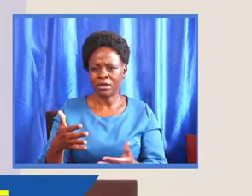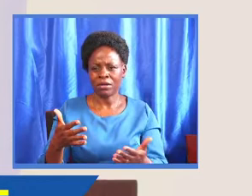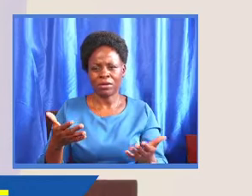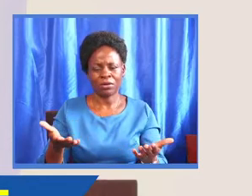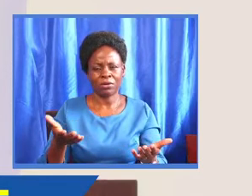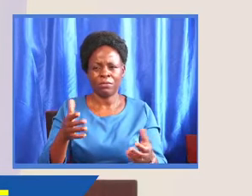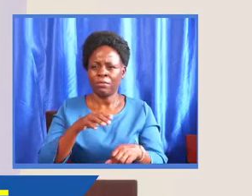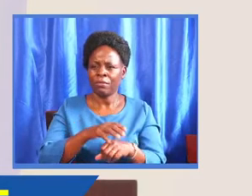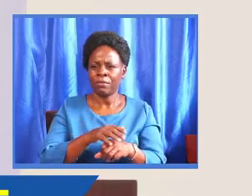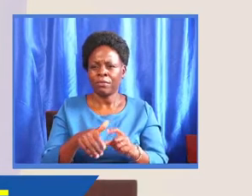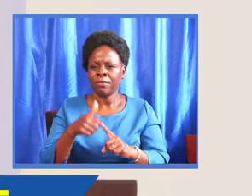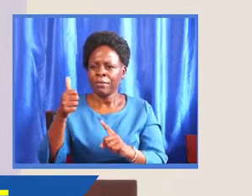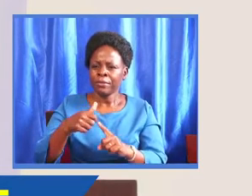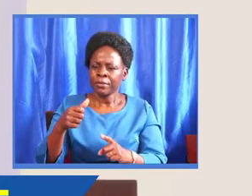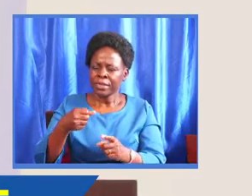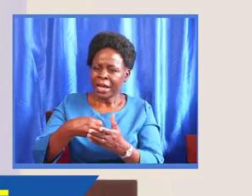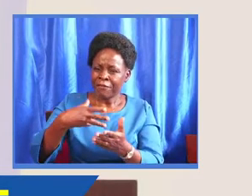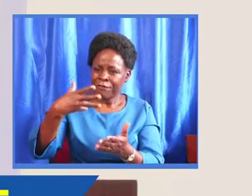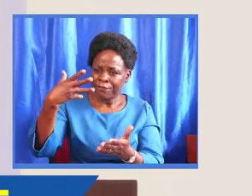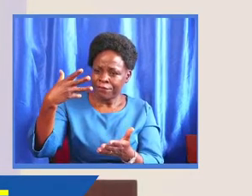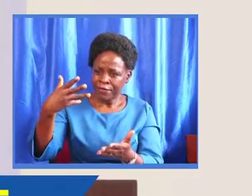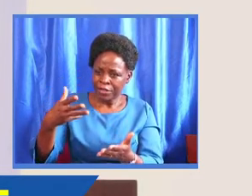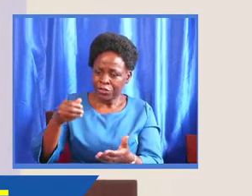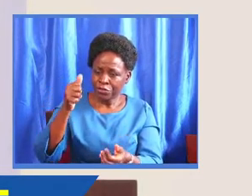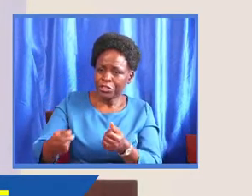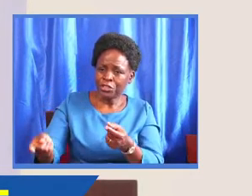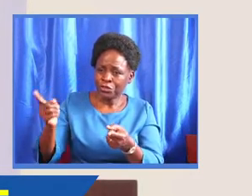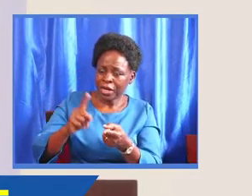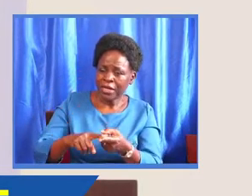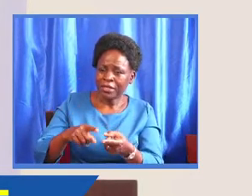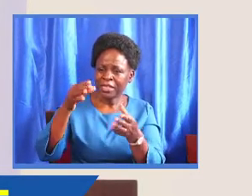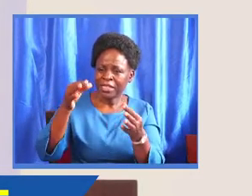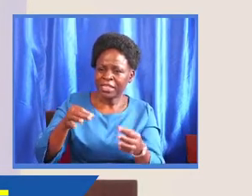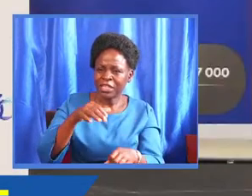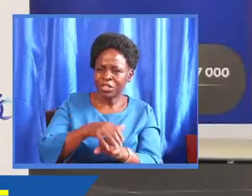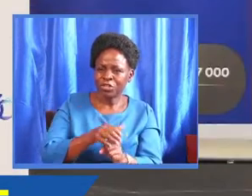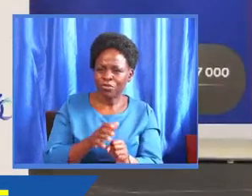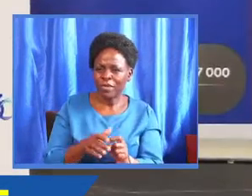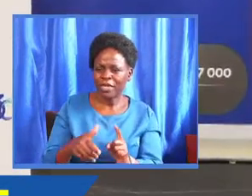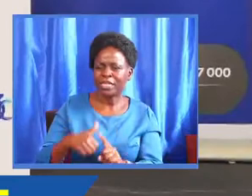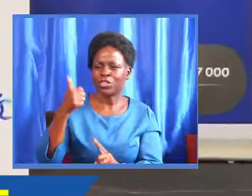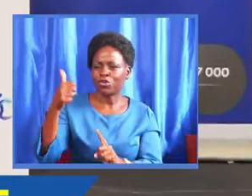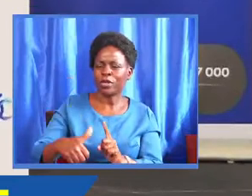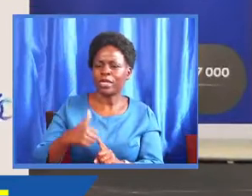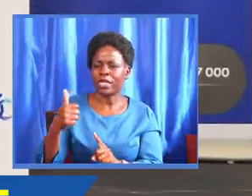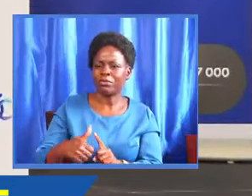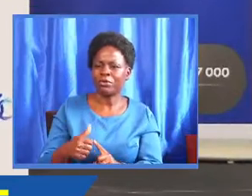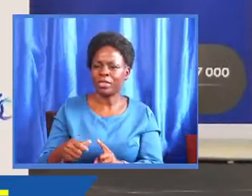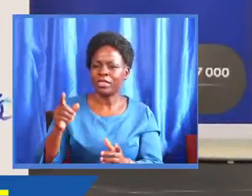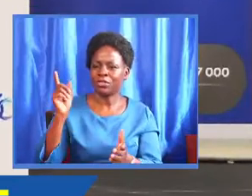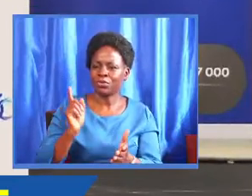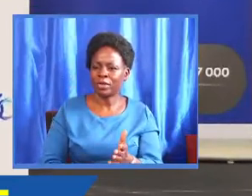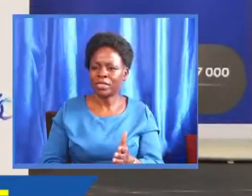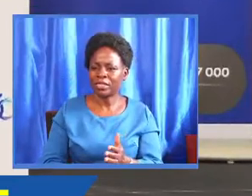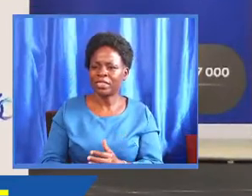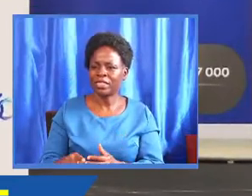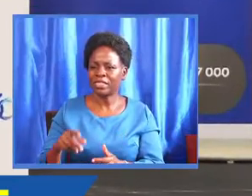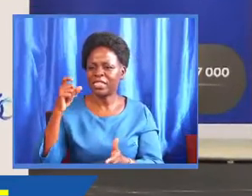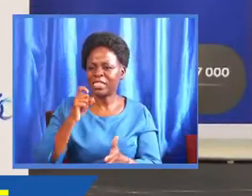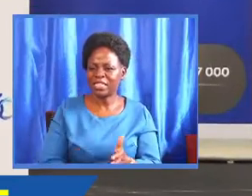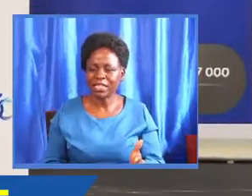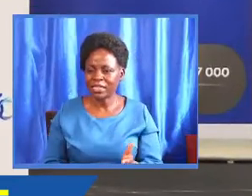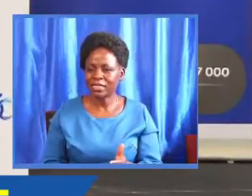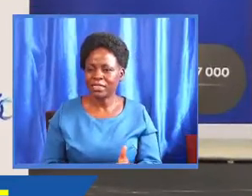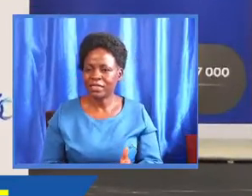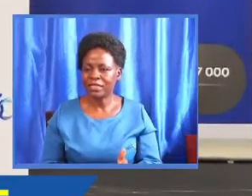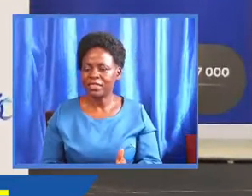your property, the value that you add to that property to make it rentable is what is taxed. Mm.